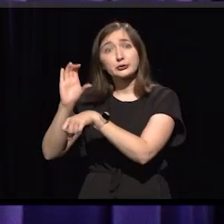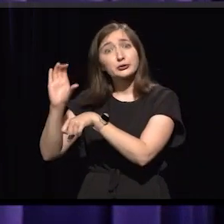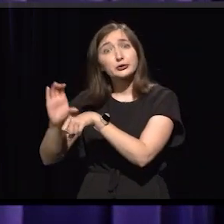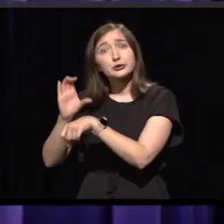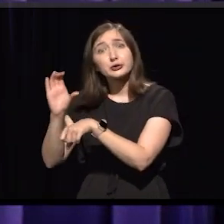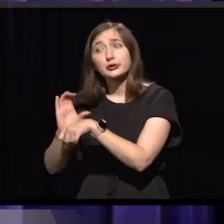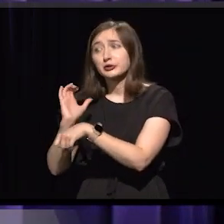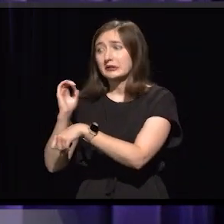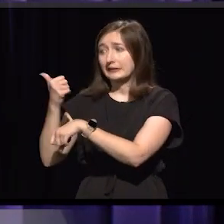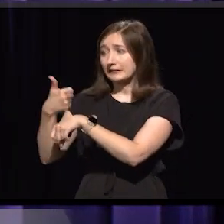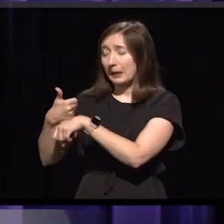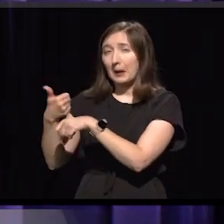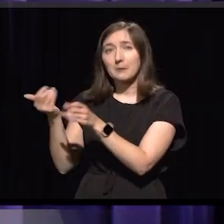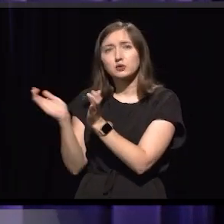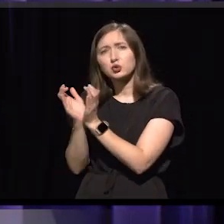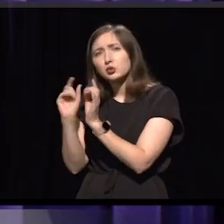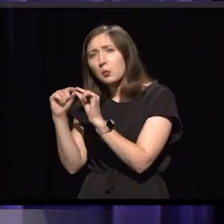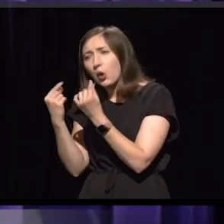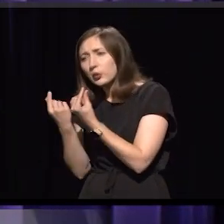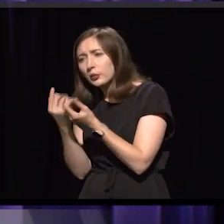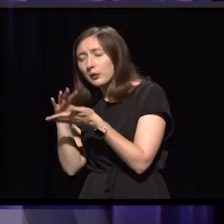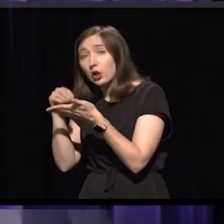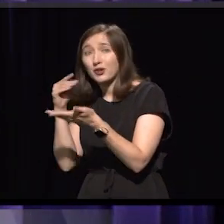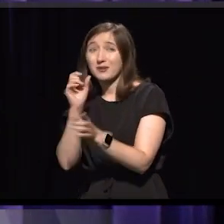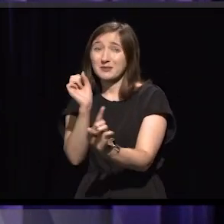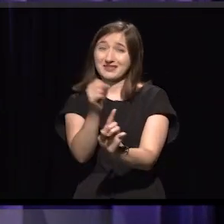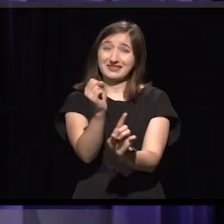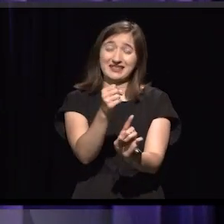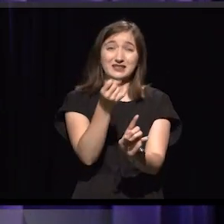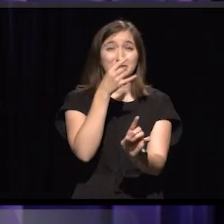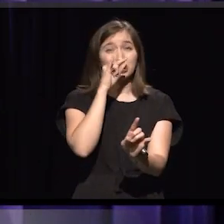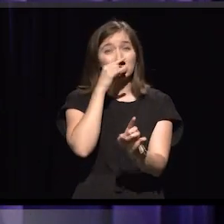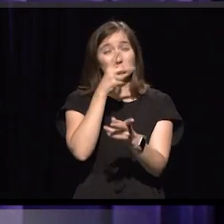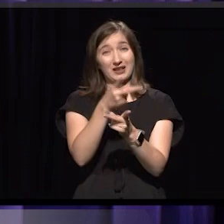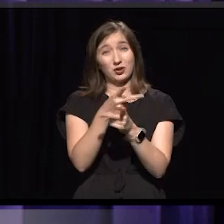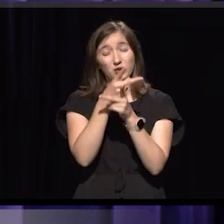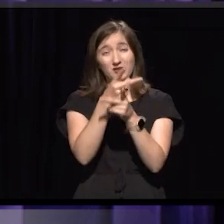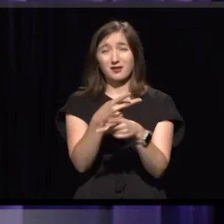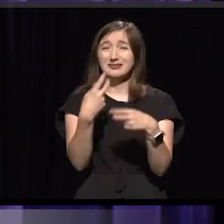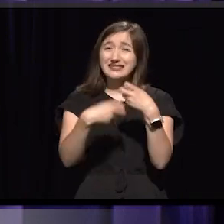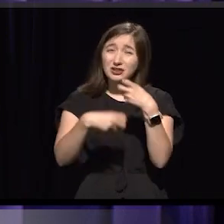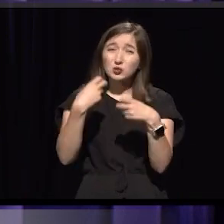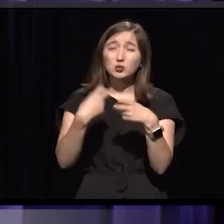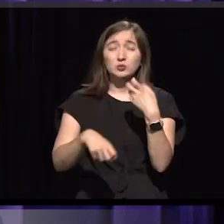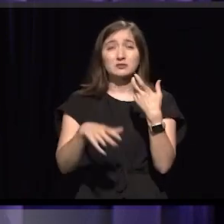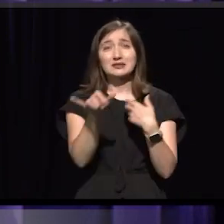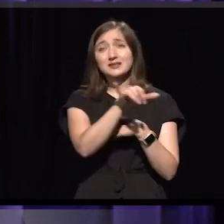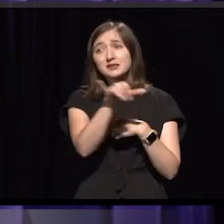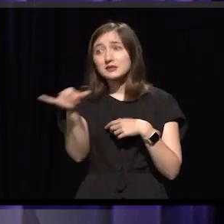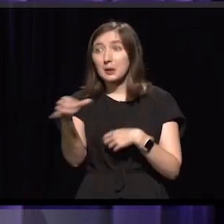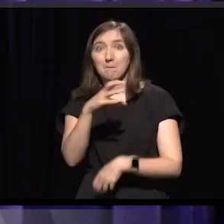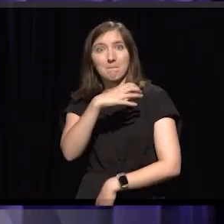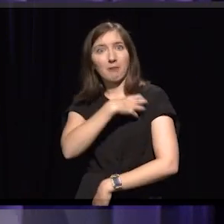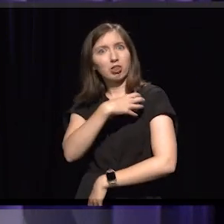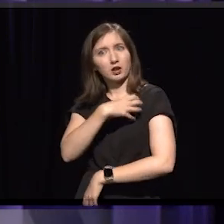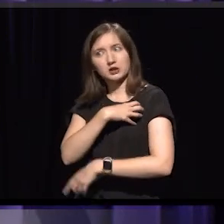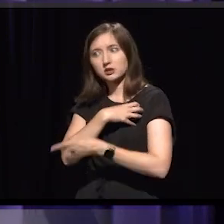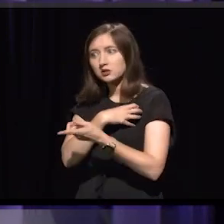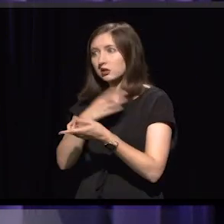but childcare is absolutely an issue that is, in the same way that we're asking police to do a lot of things that